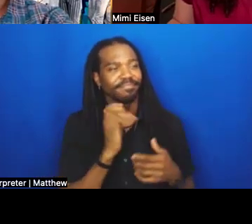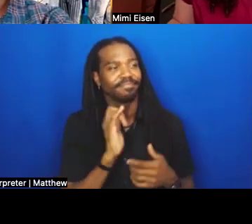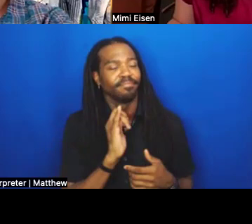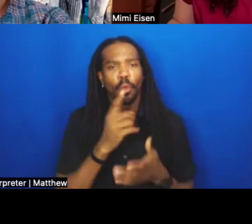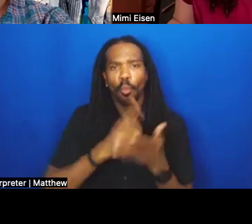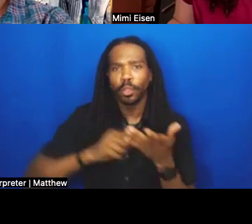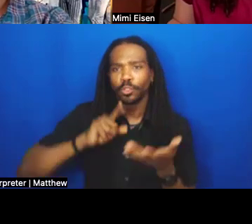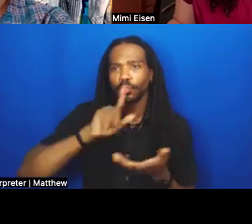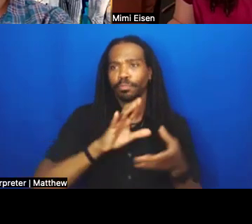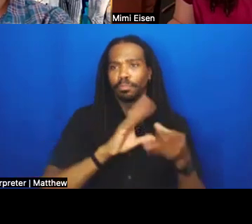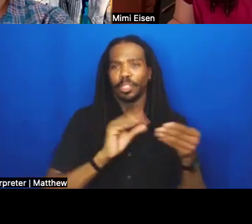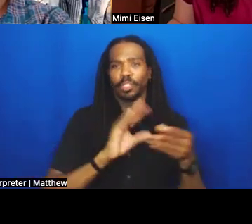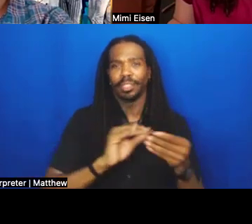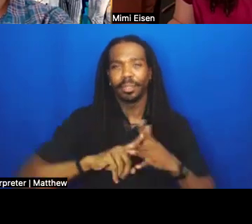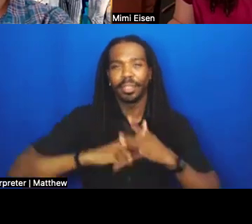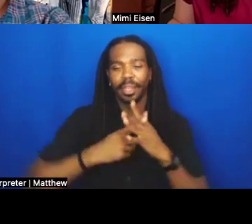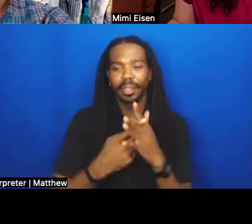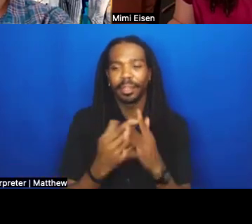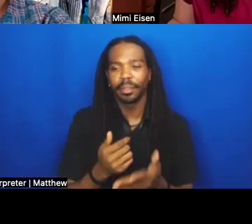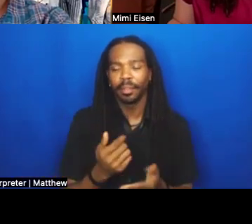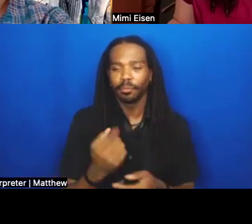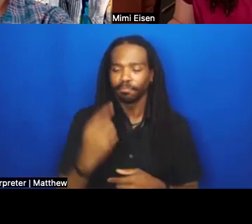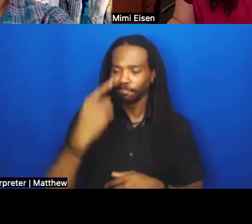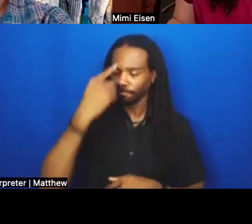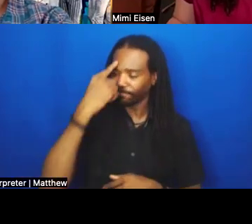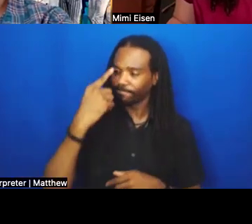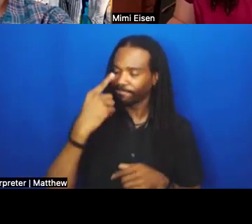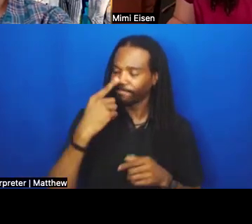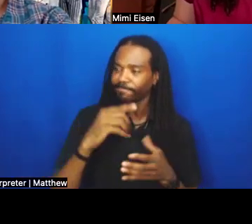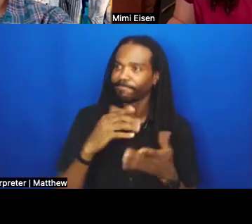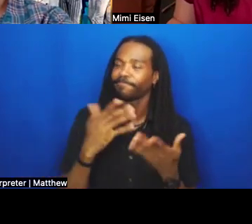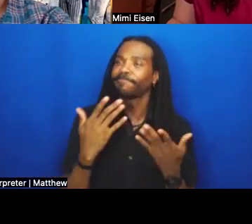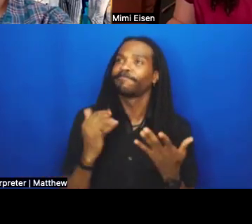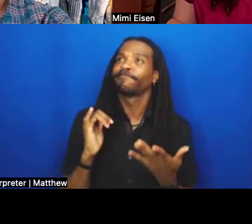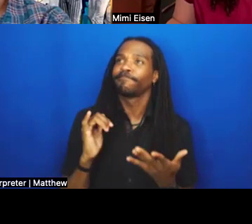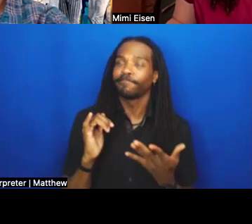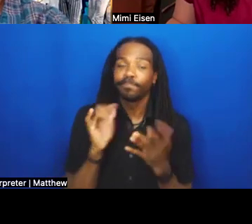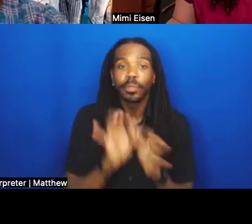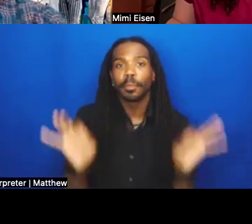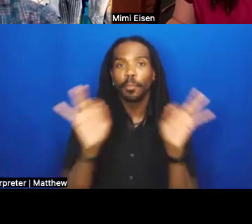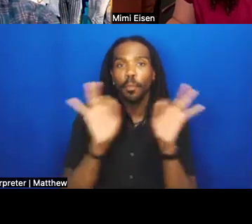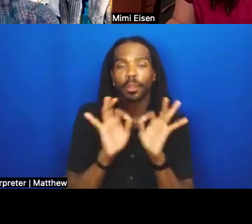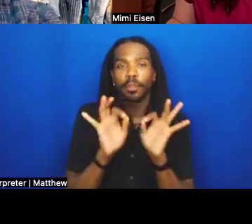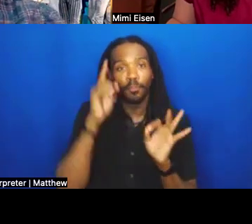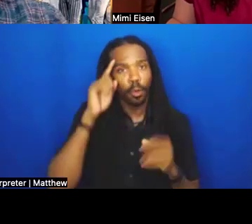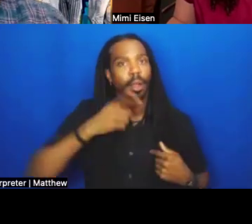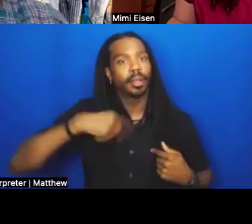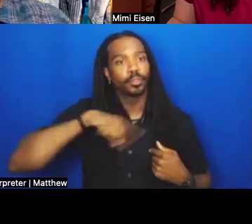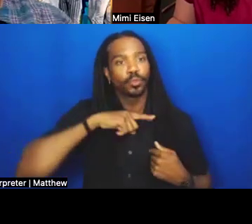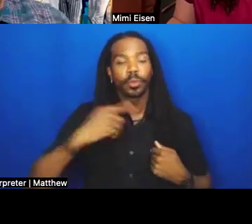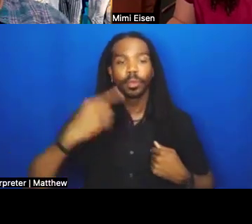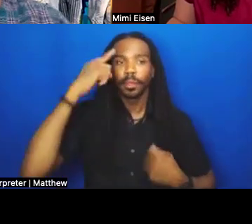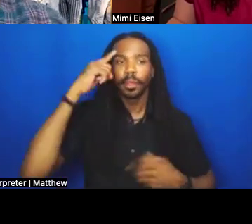beginning, reminded me how important, to think about shifting